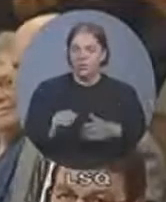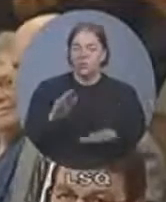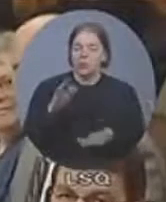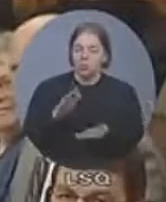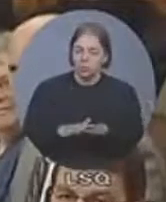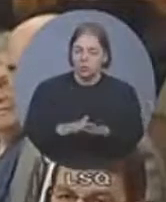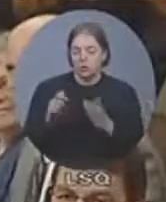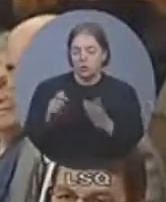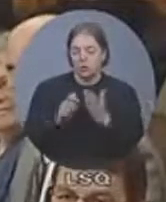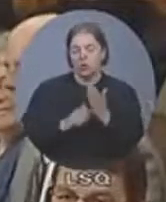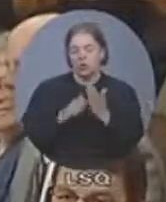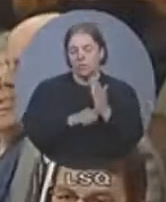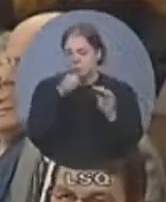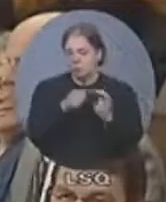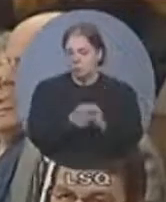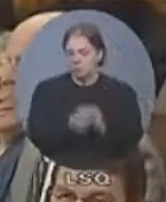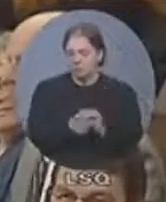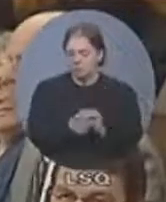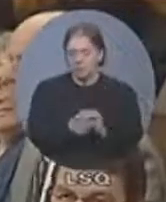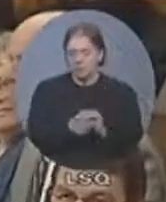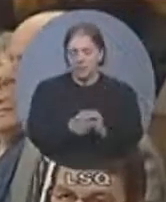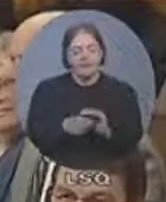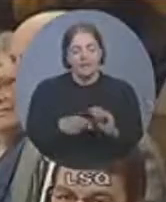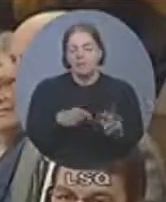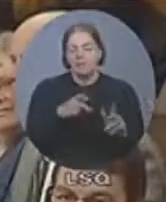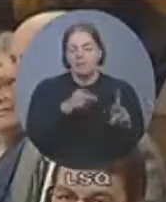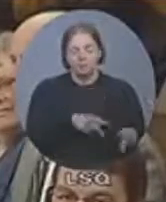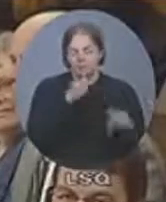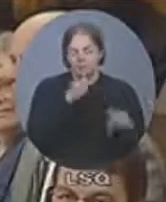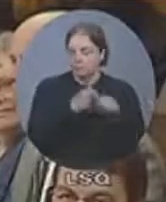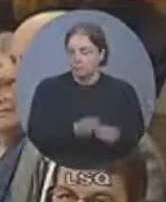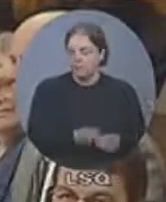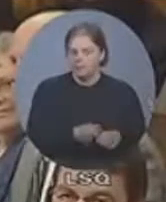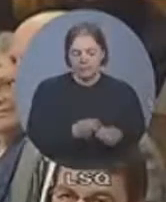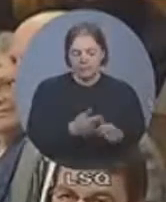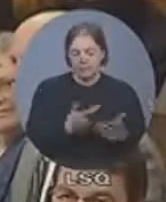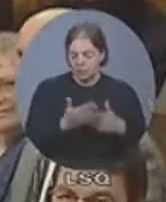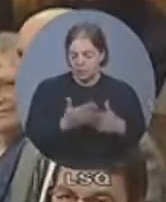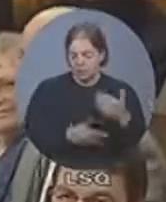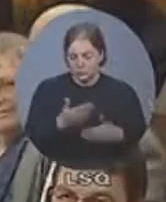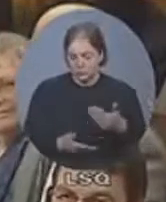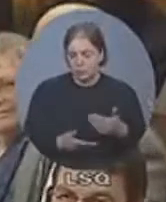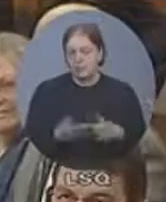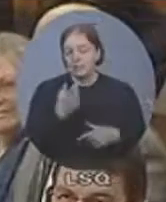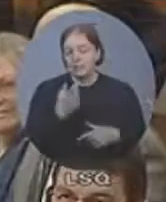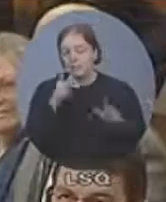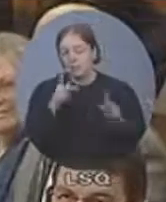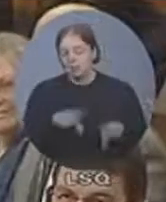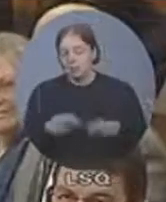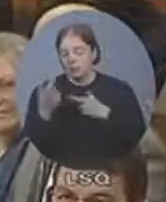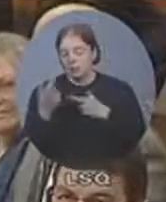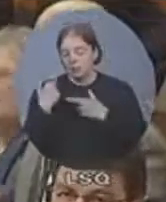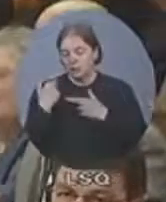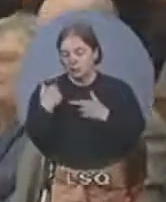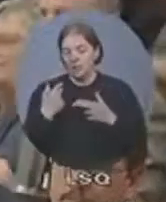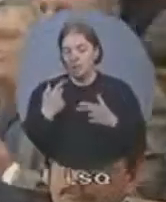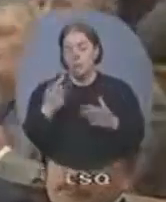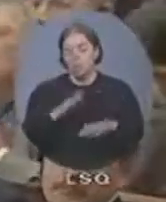action has been taken. The person who had the responsibility for the documents offered their resignation, and I